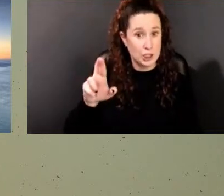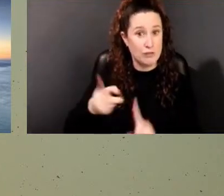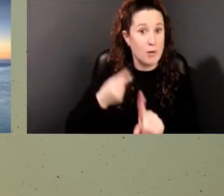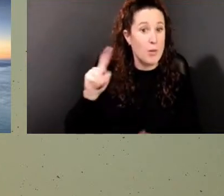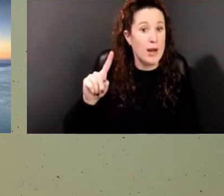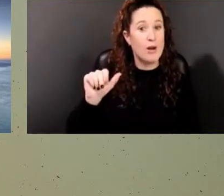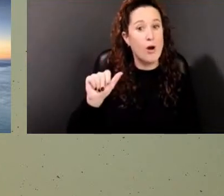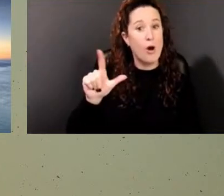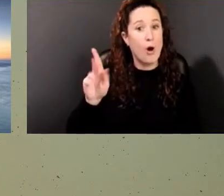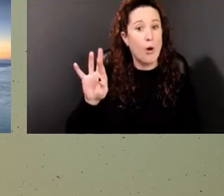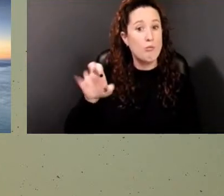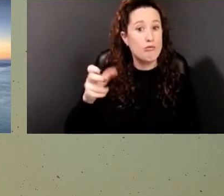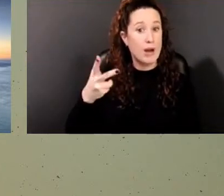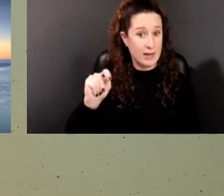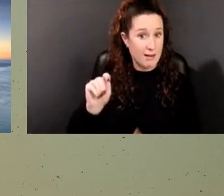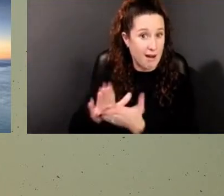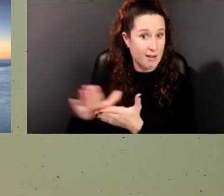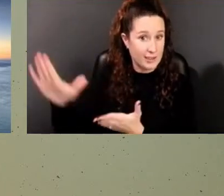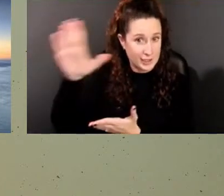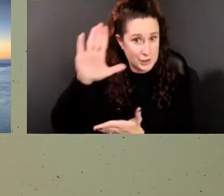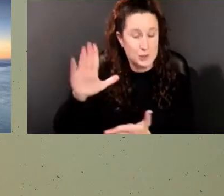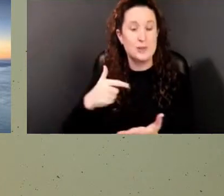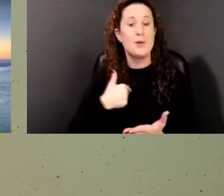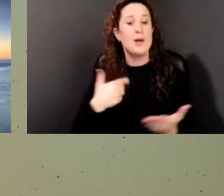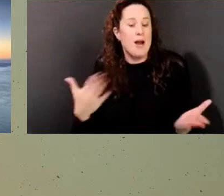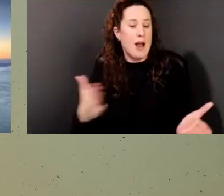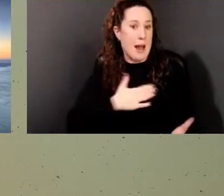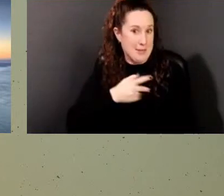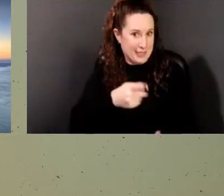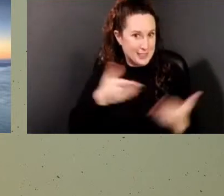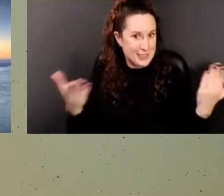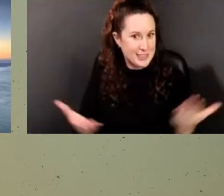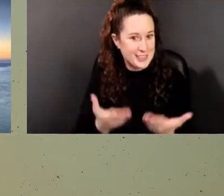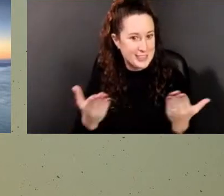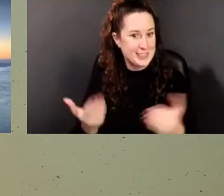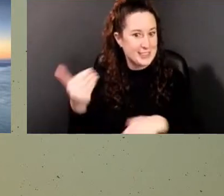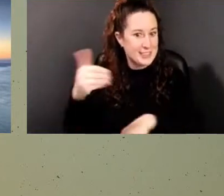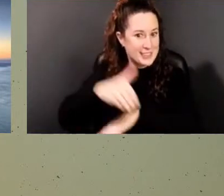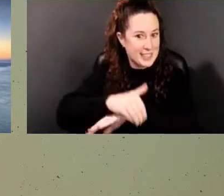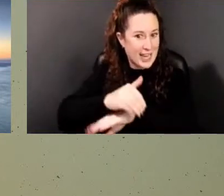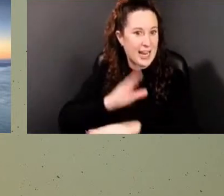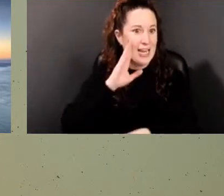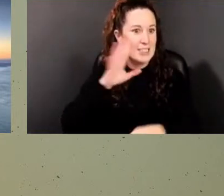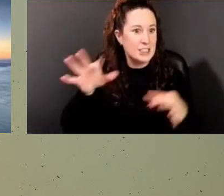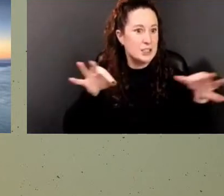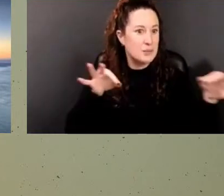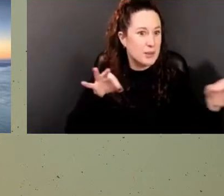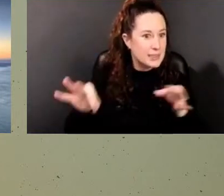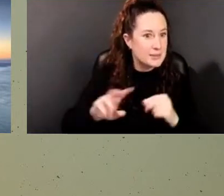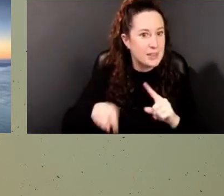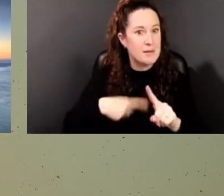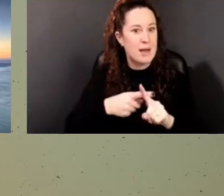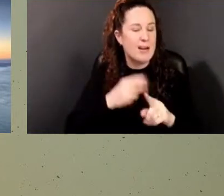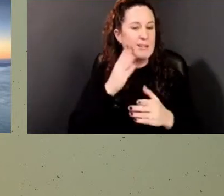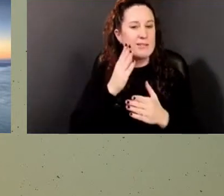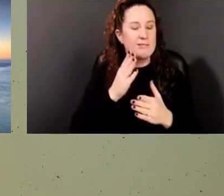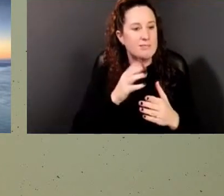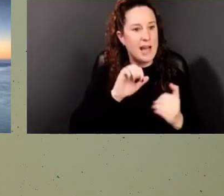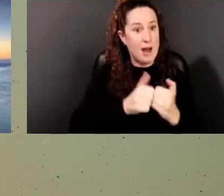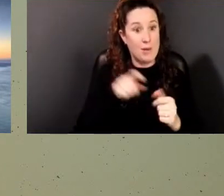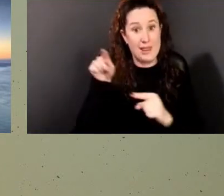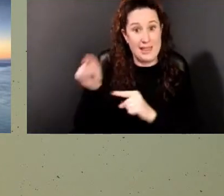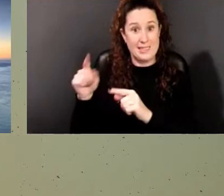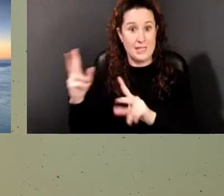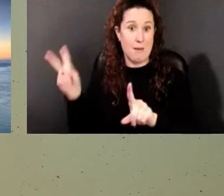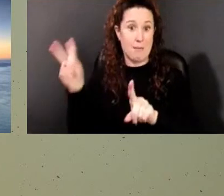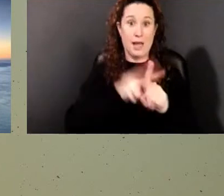this evening. And she's going to put the burial ground, this discovery, in some national context, and we